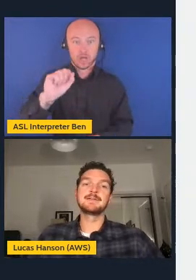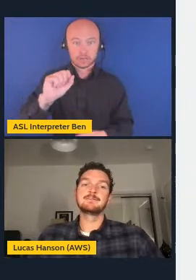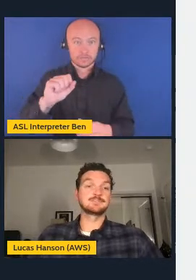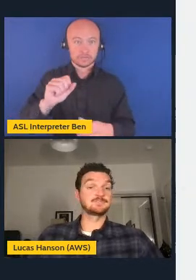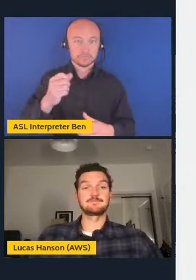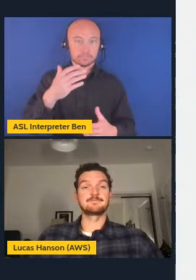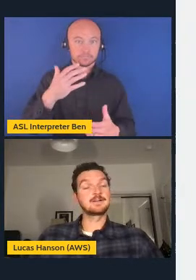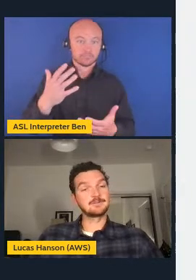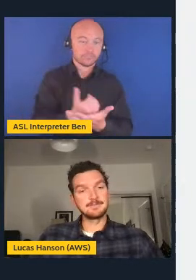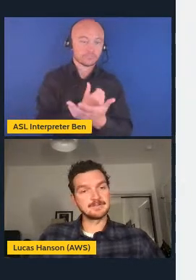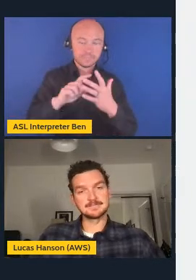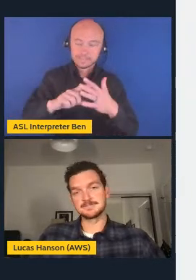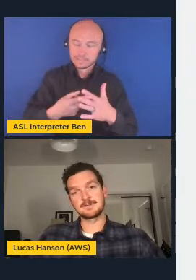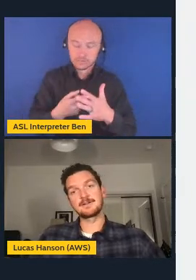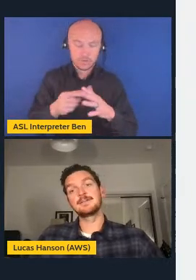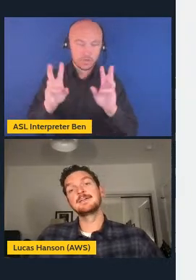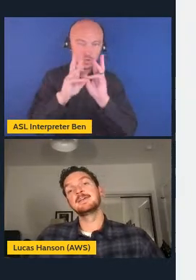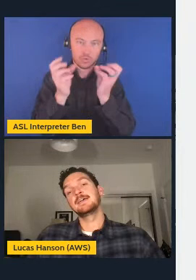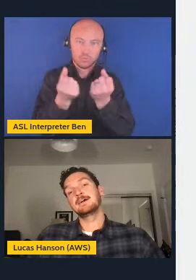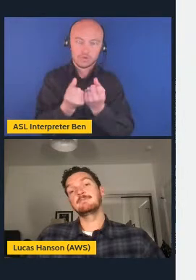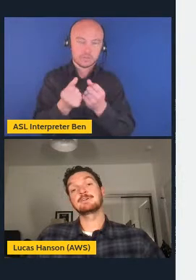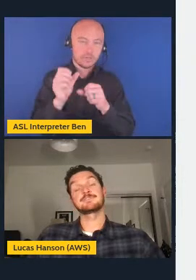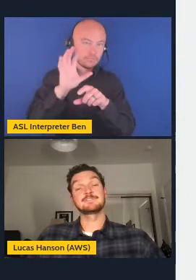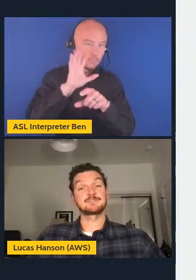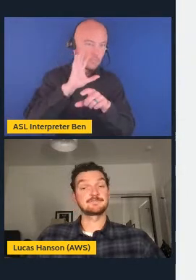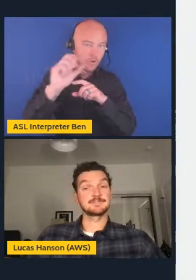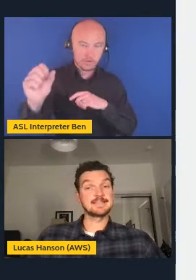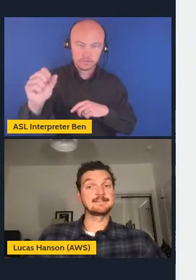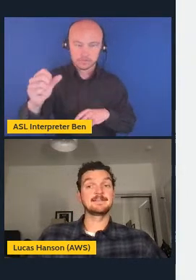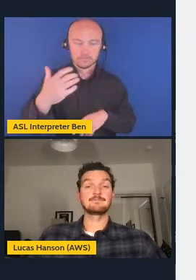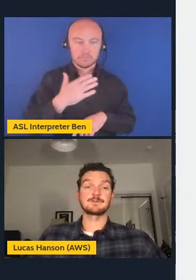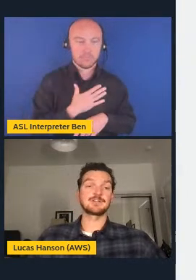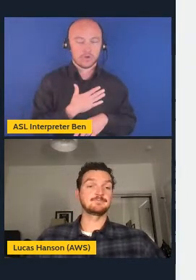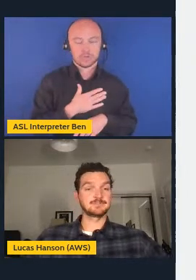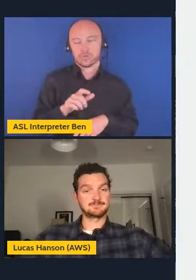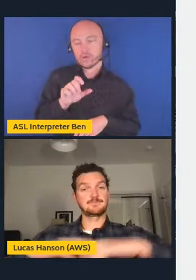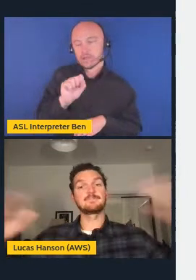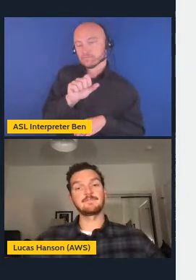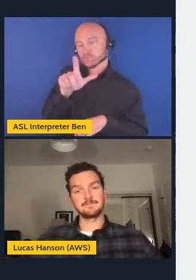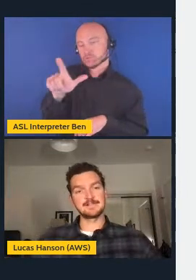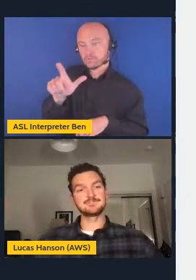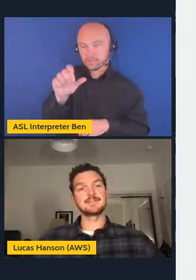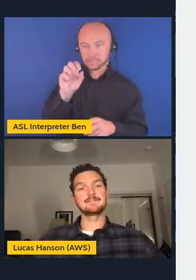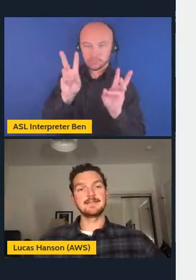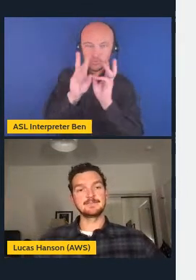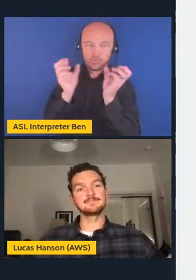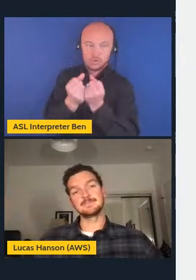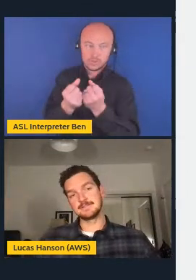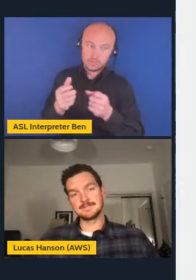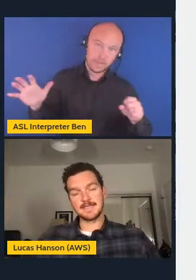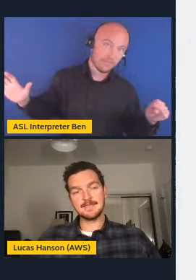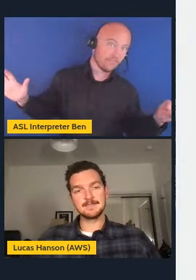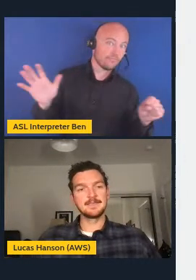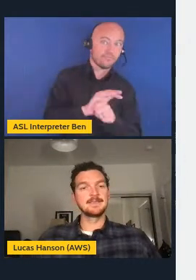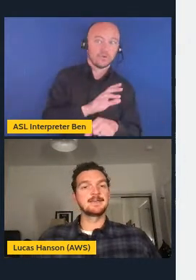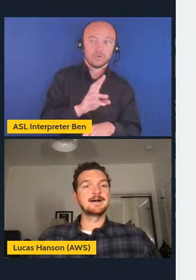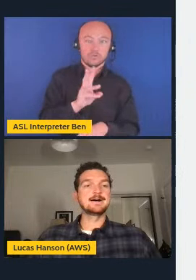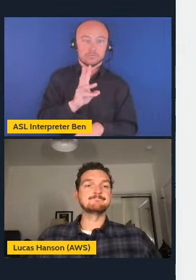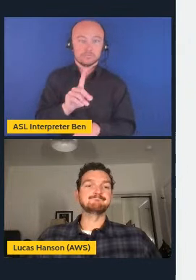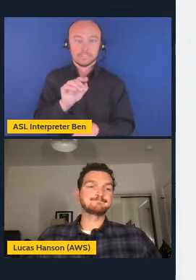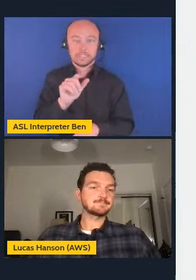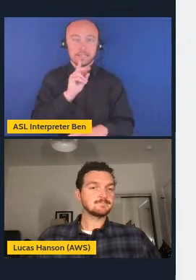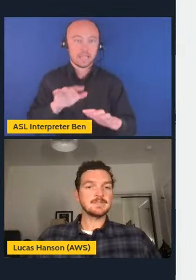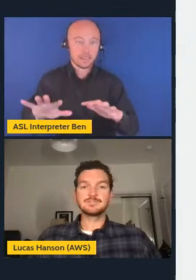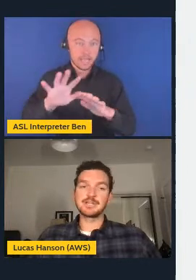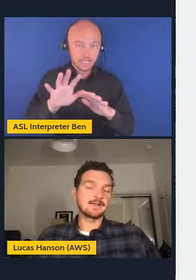workshop, which is a very great place to start. We also have a serverless data lake workshop, which is more of a full-fledged data lake using the